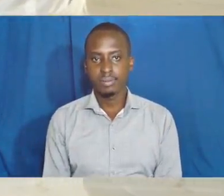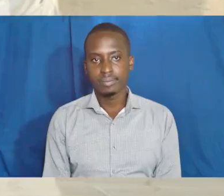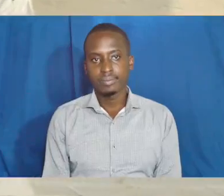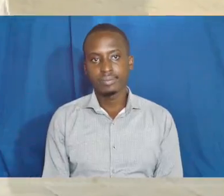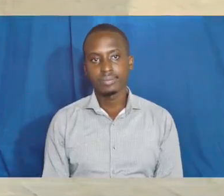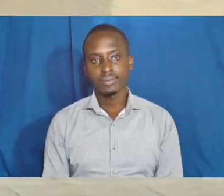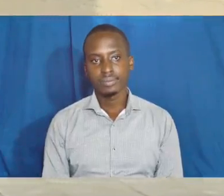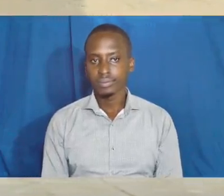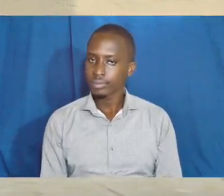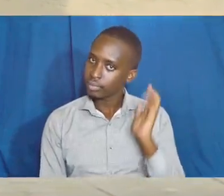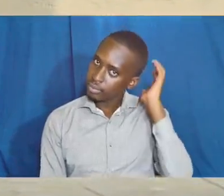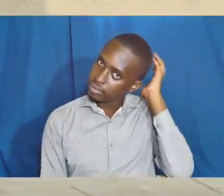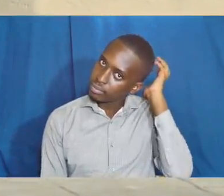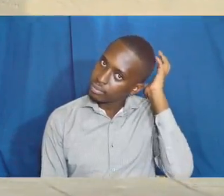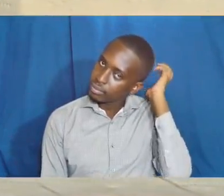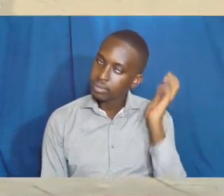Heterogeneous